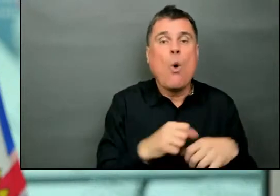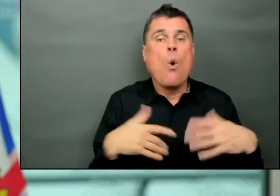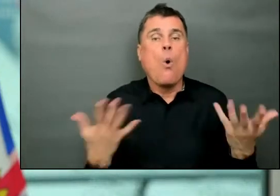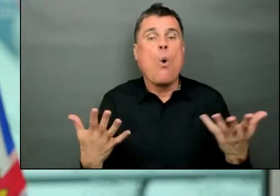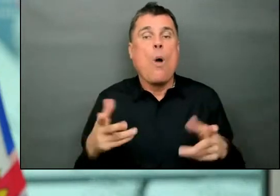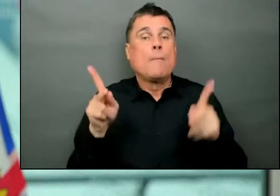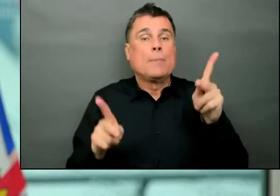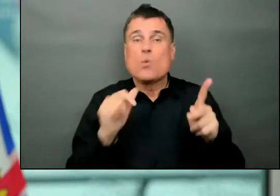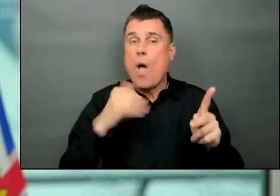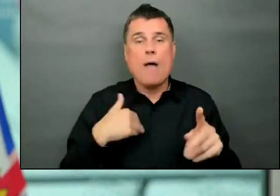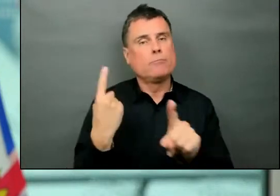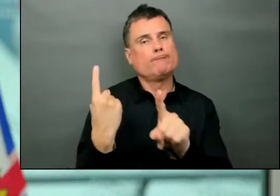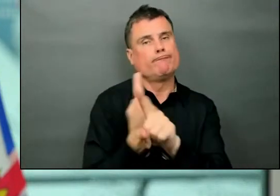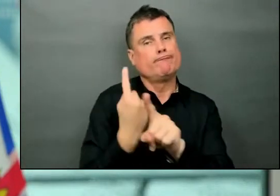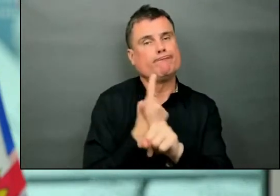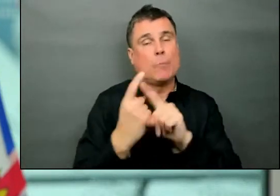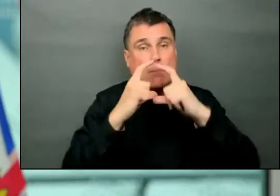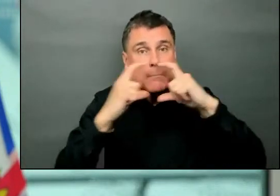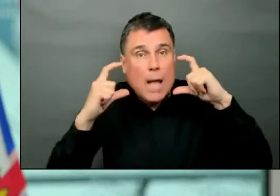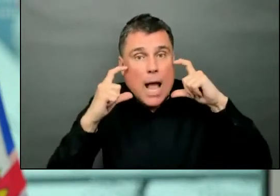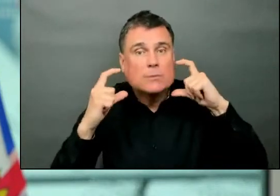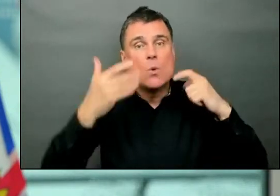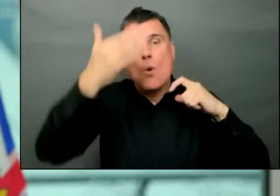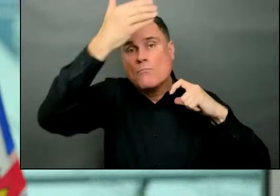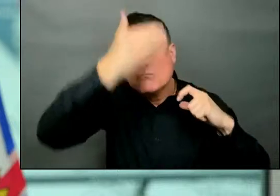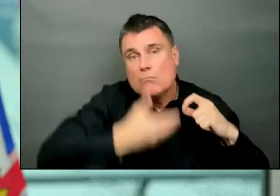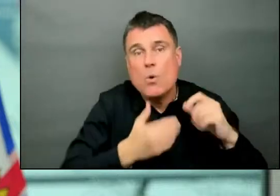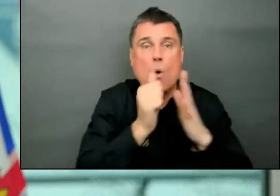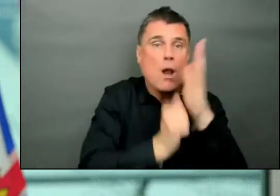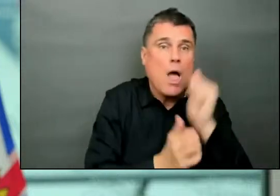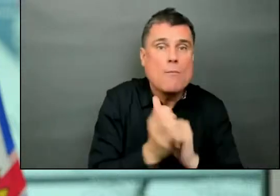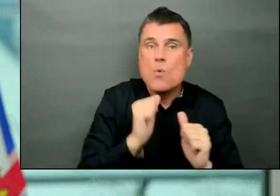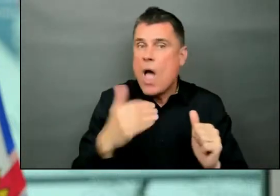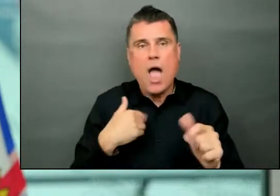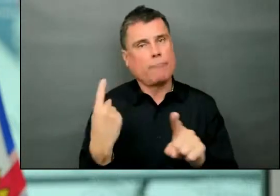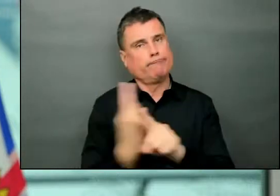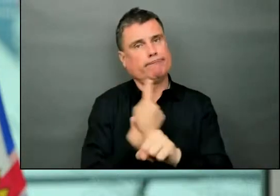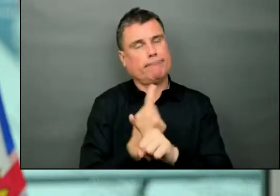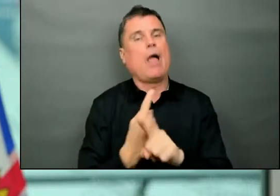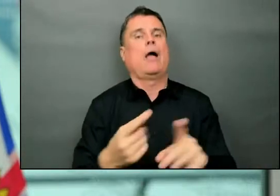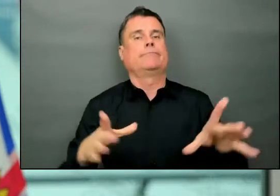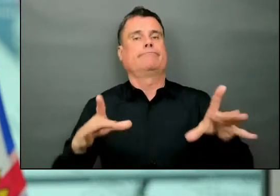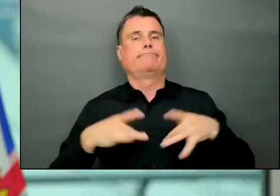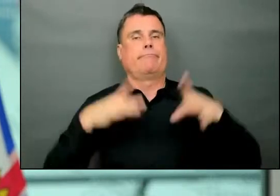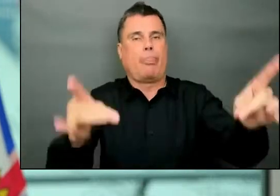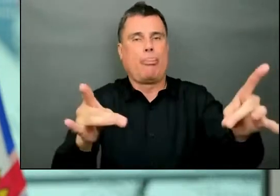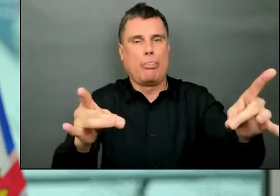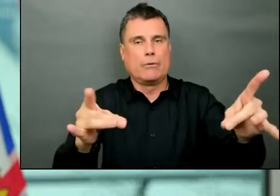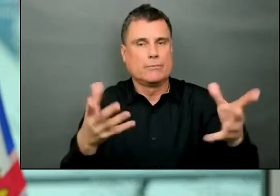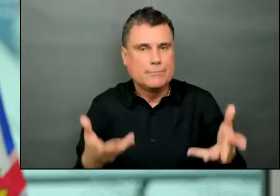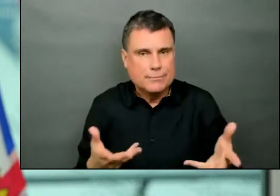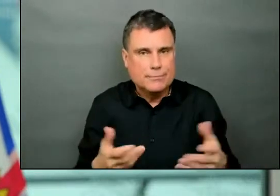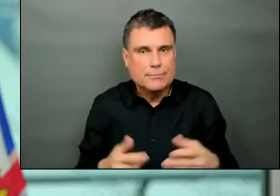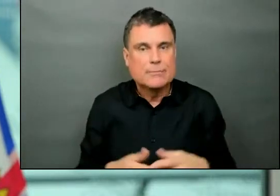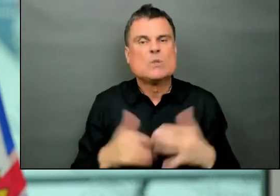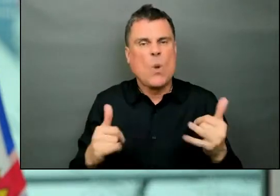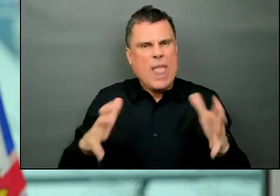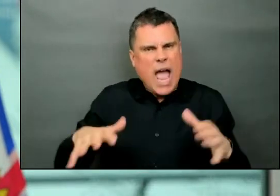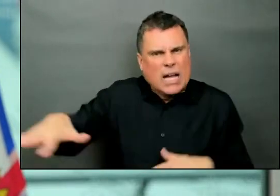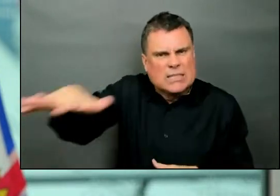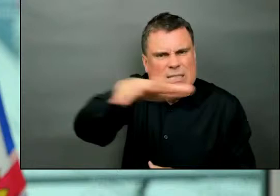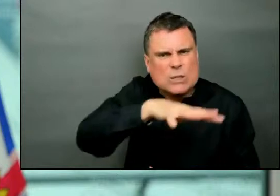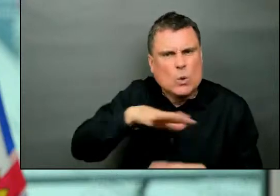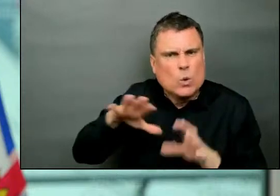And also we are seeing, we have a task group that has been looking at how do we work with WorkSafe and our environmental health